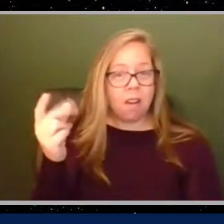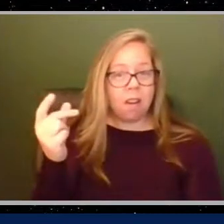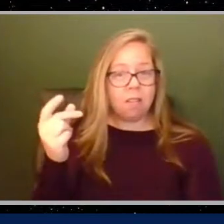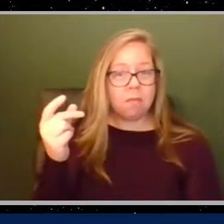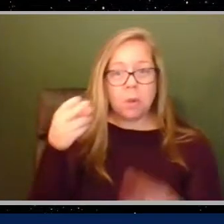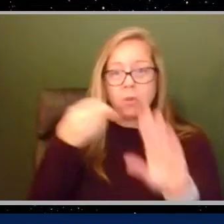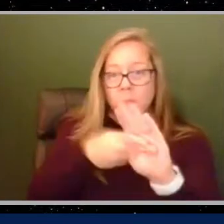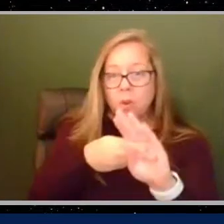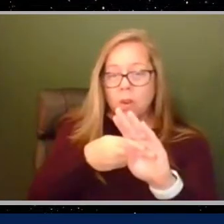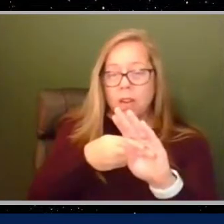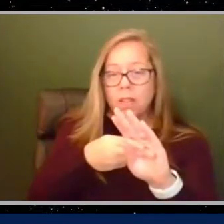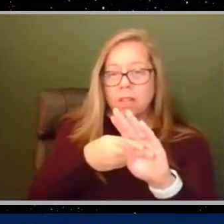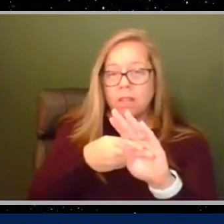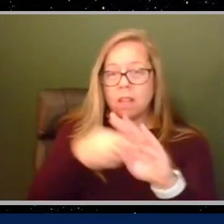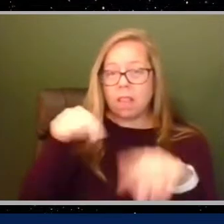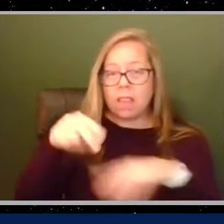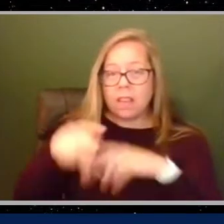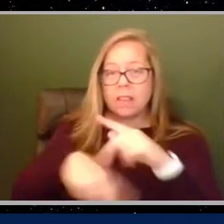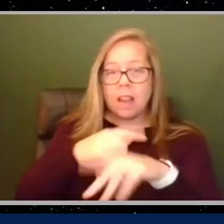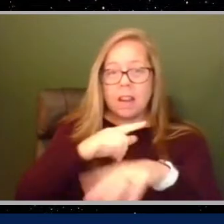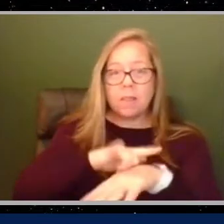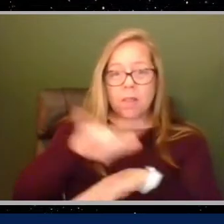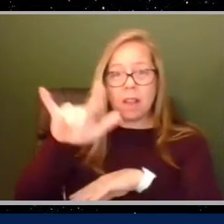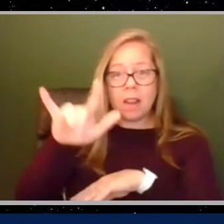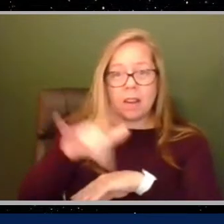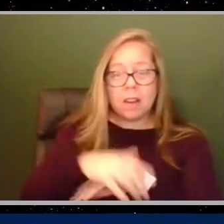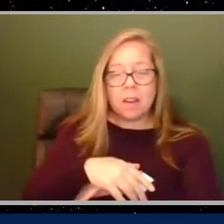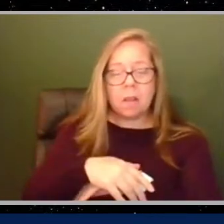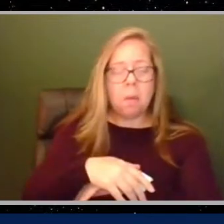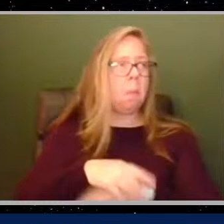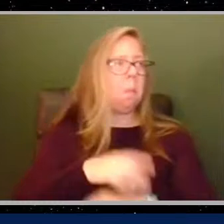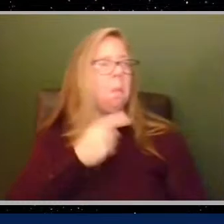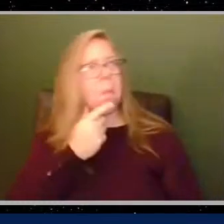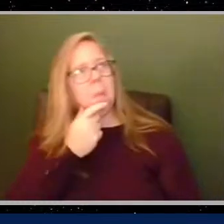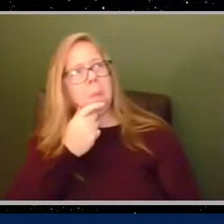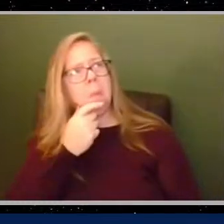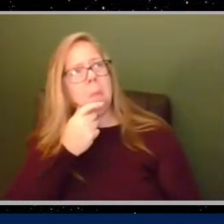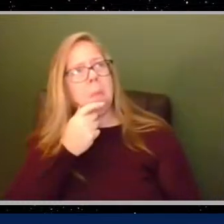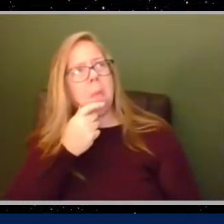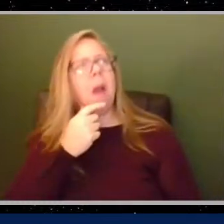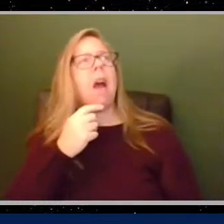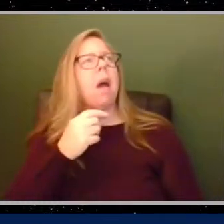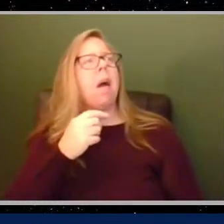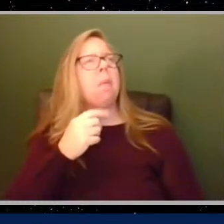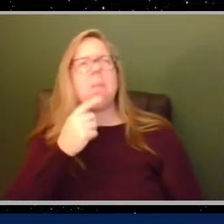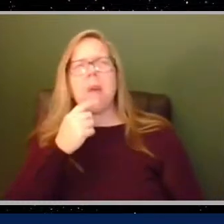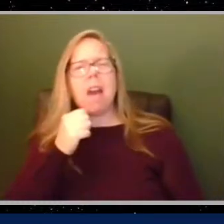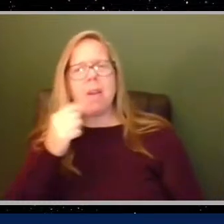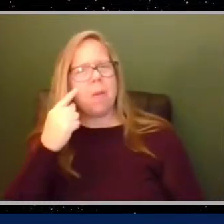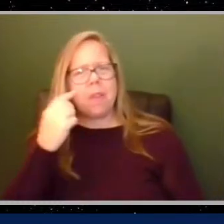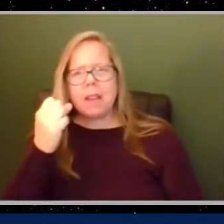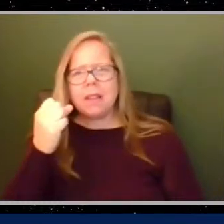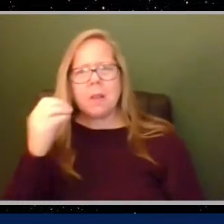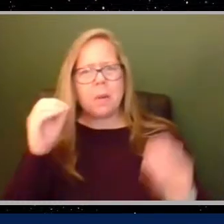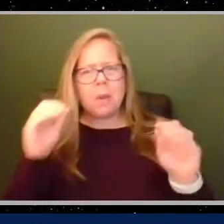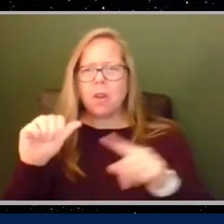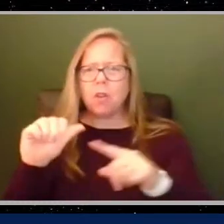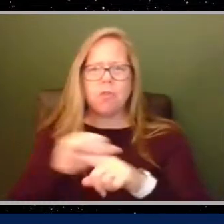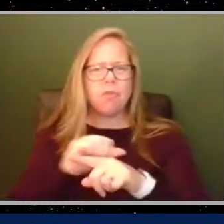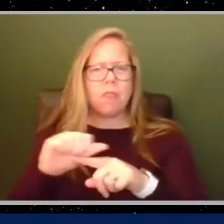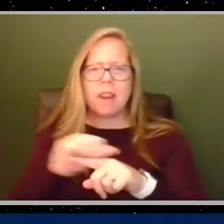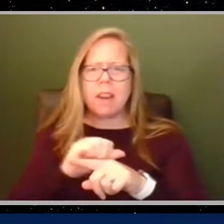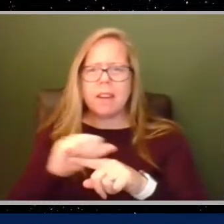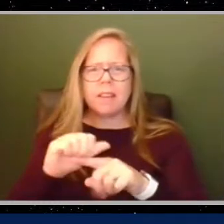not that I'm aware of, at least with the Zero-G Corporation. I've seen, home videos of people doing it, but not a specifically trained guide